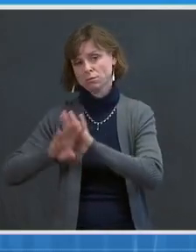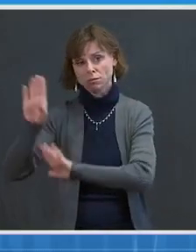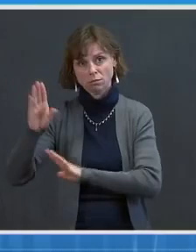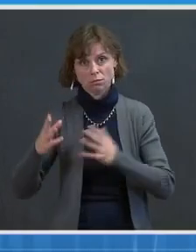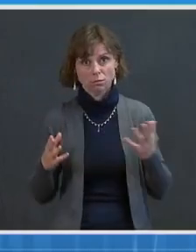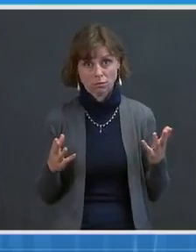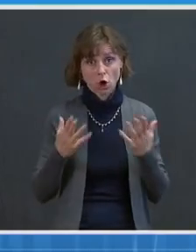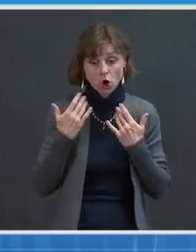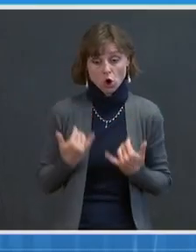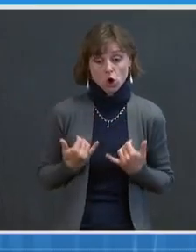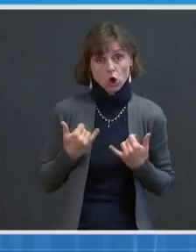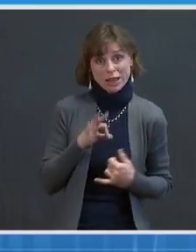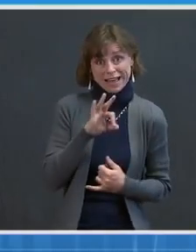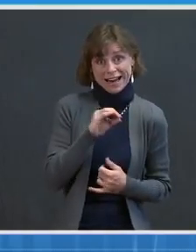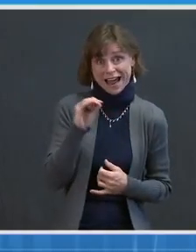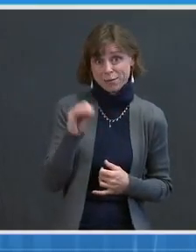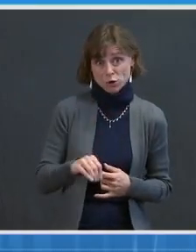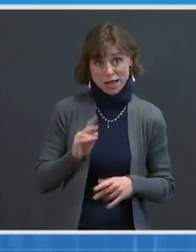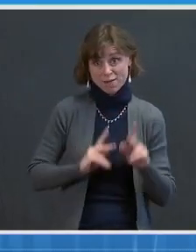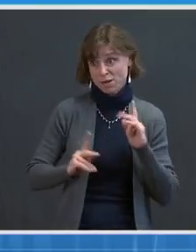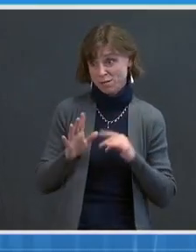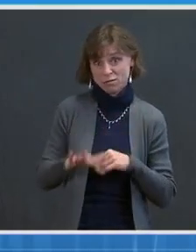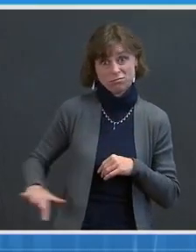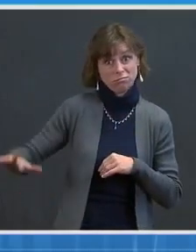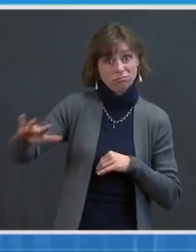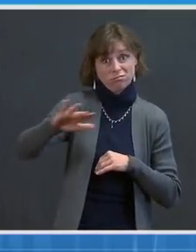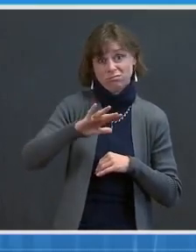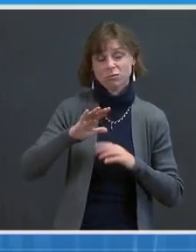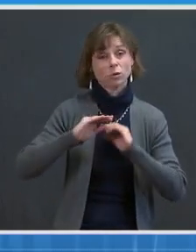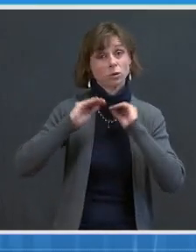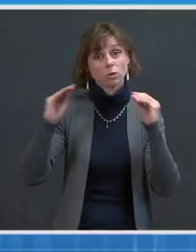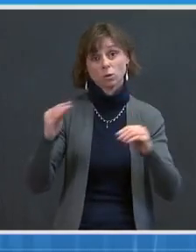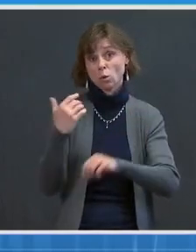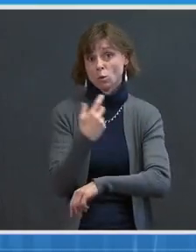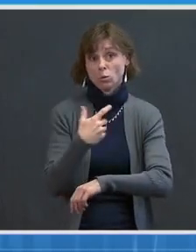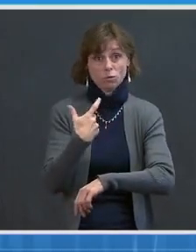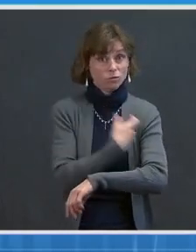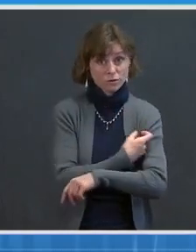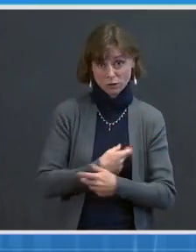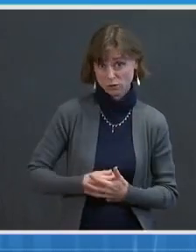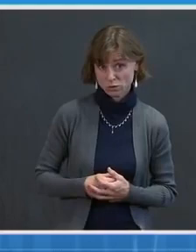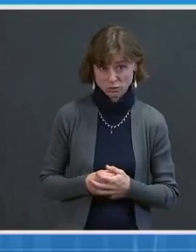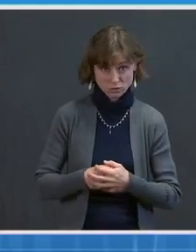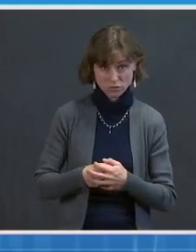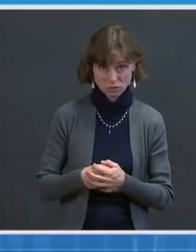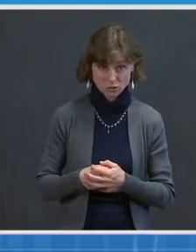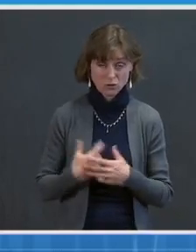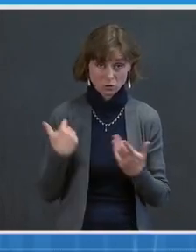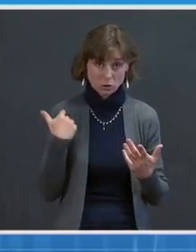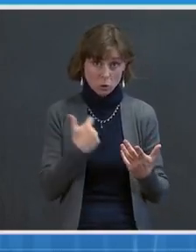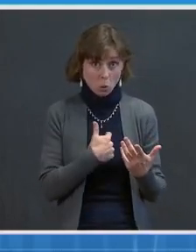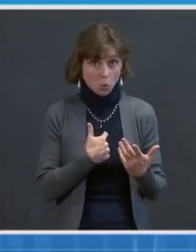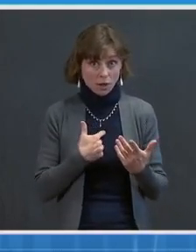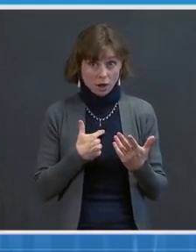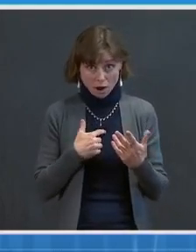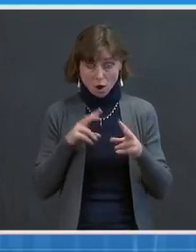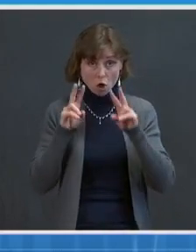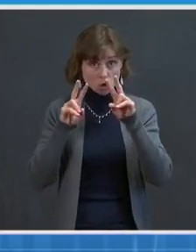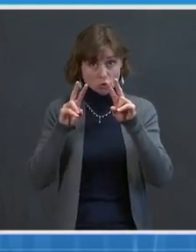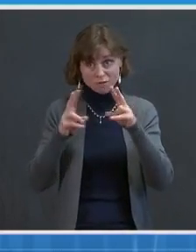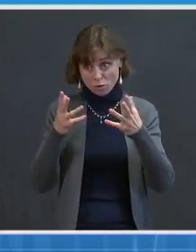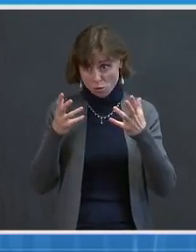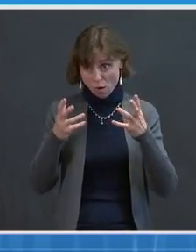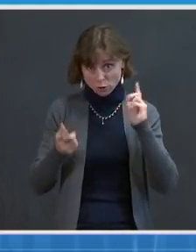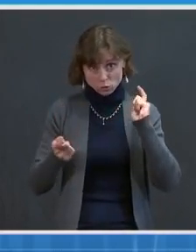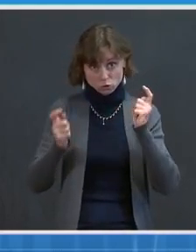of people are still unprotected and not yet vaccinated. So we are really looking forward to updating this guidance as